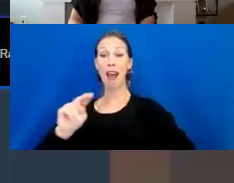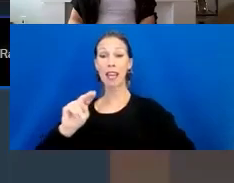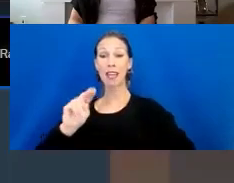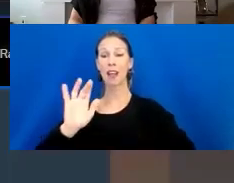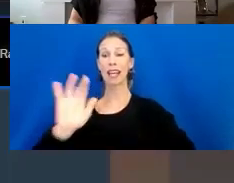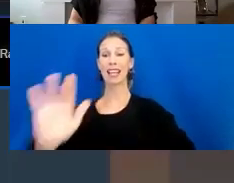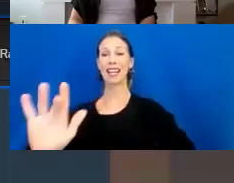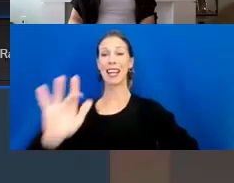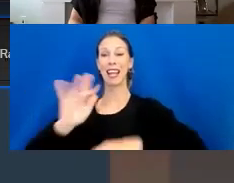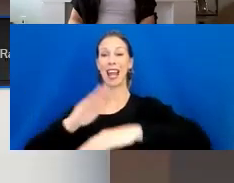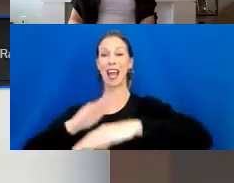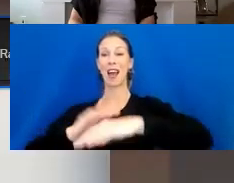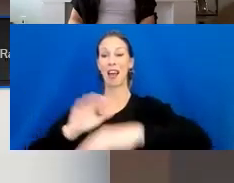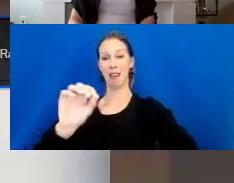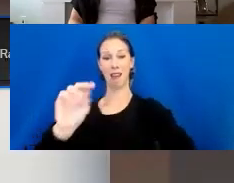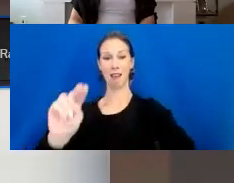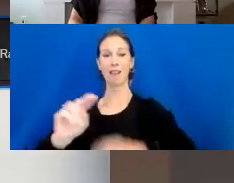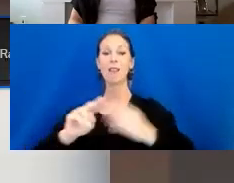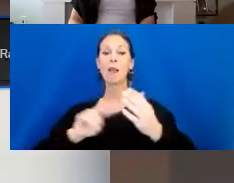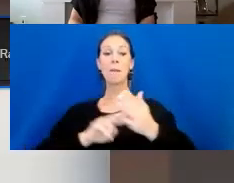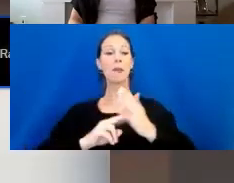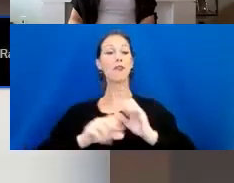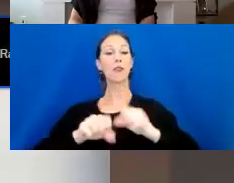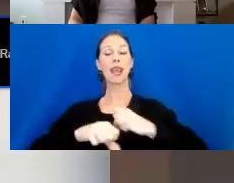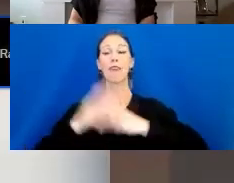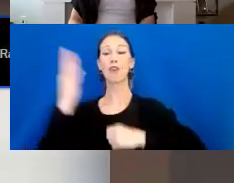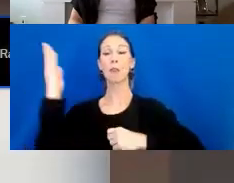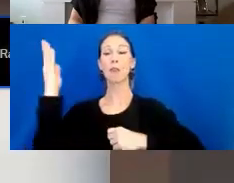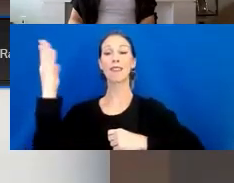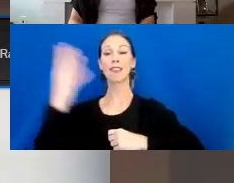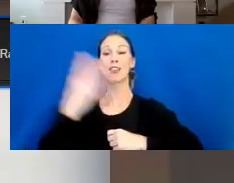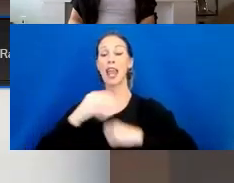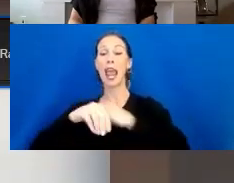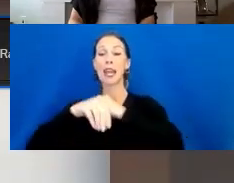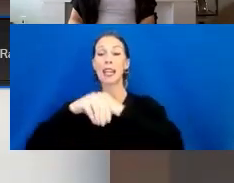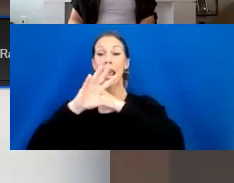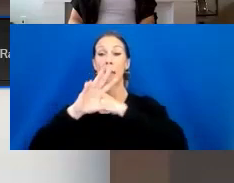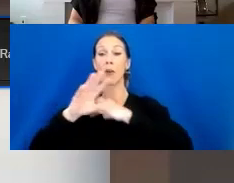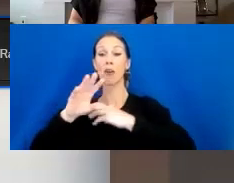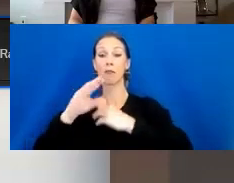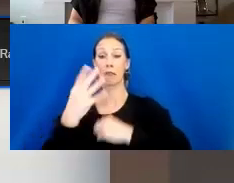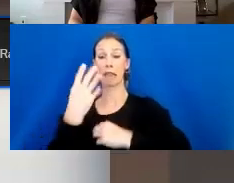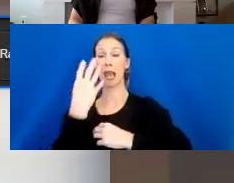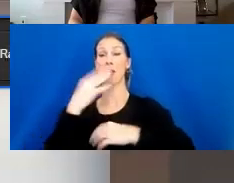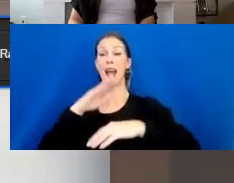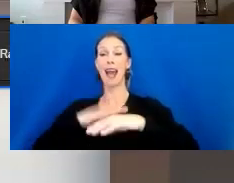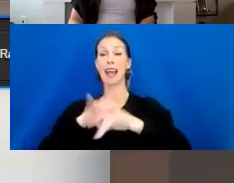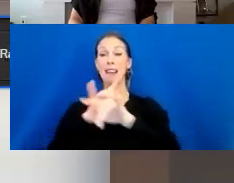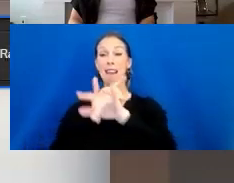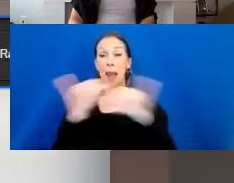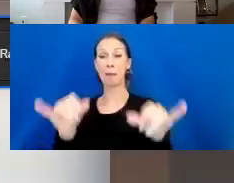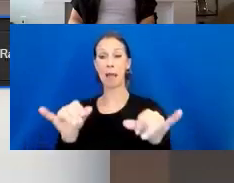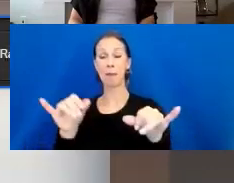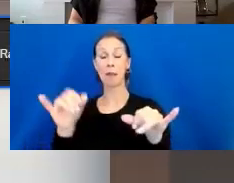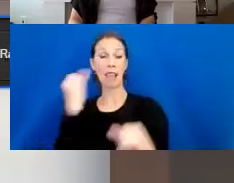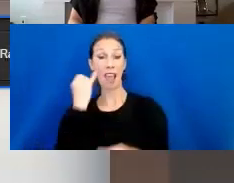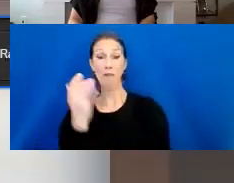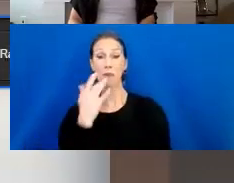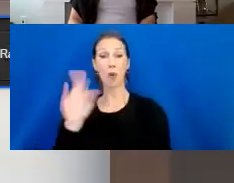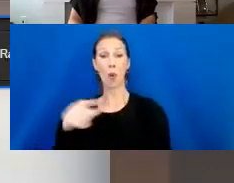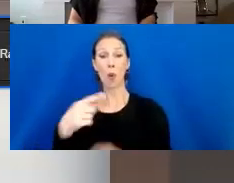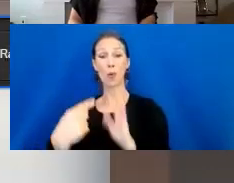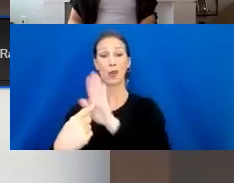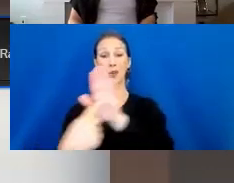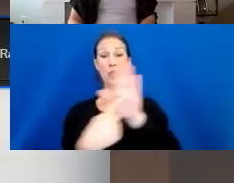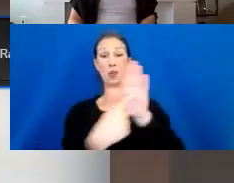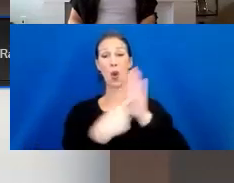your presentation and your camera on at the same time, or you can just show your presentation if you don't want to be on camera.